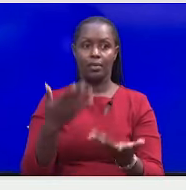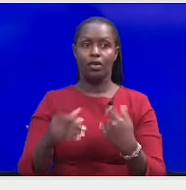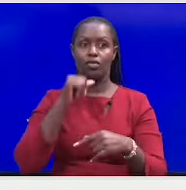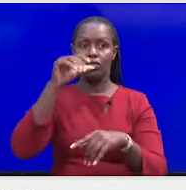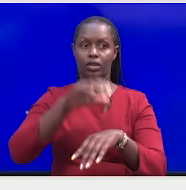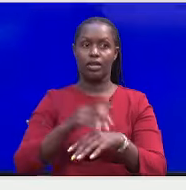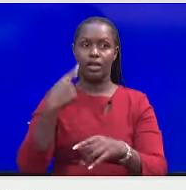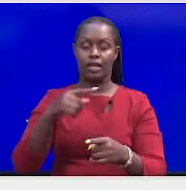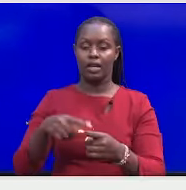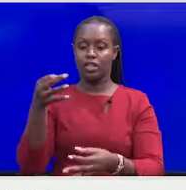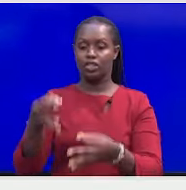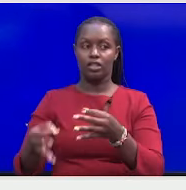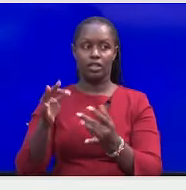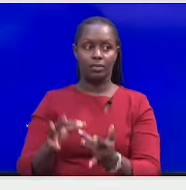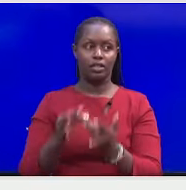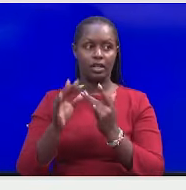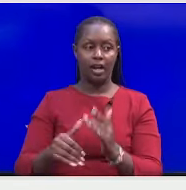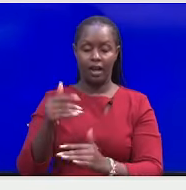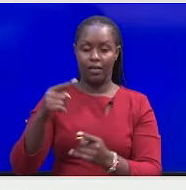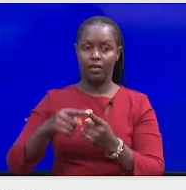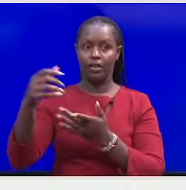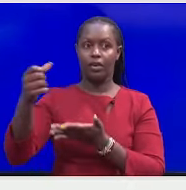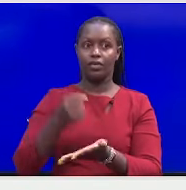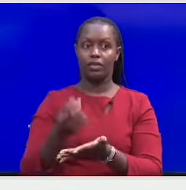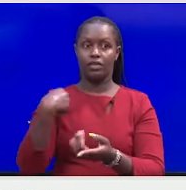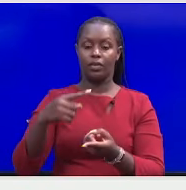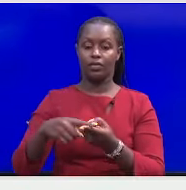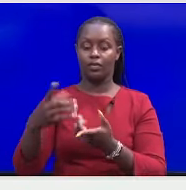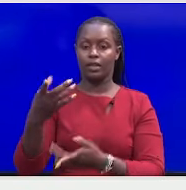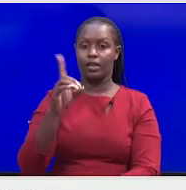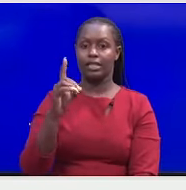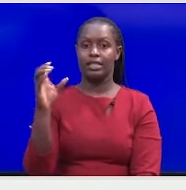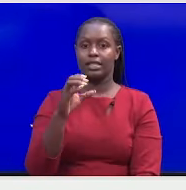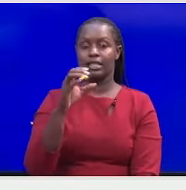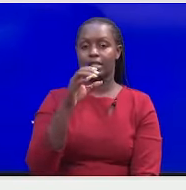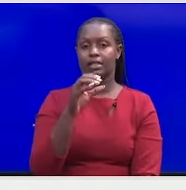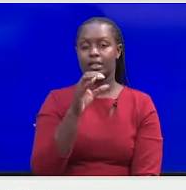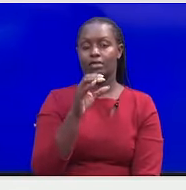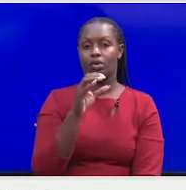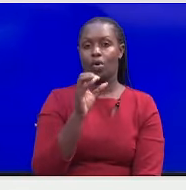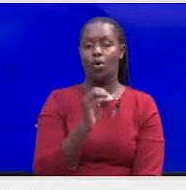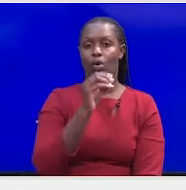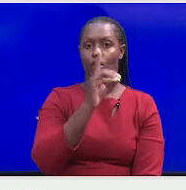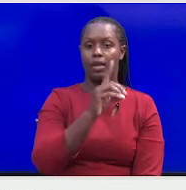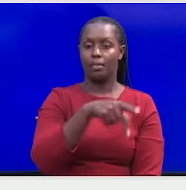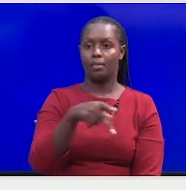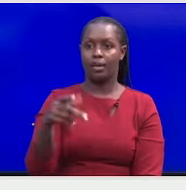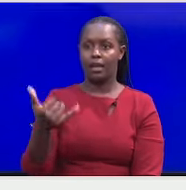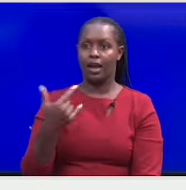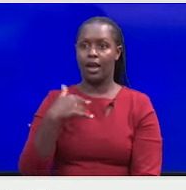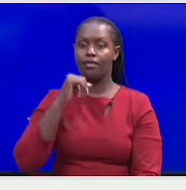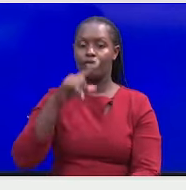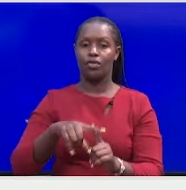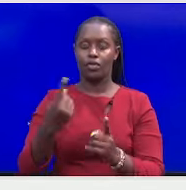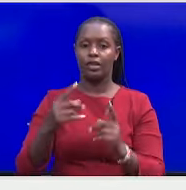justice after all, especially after the Office of the Director of Public Prosecutions announced that they have returned investigation files